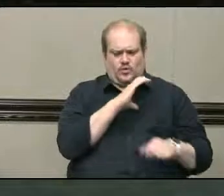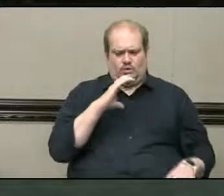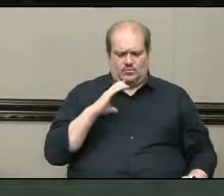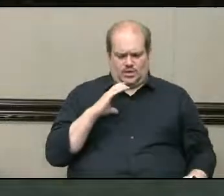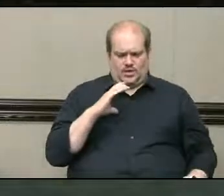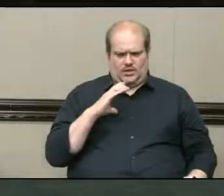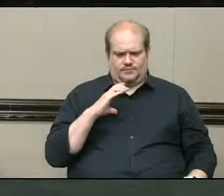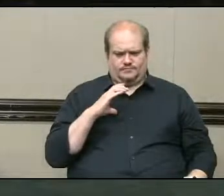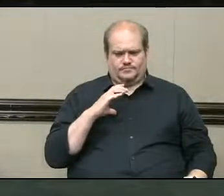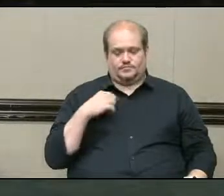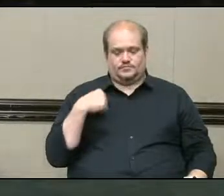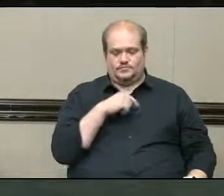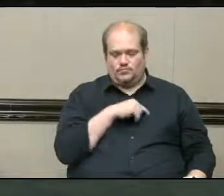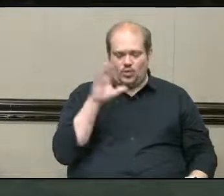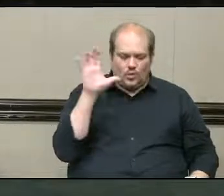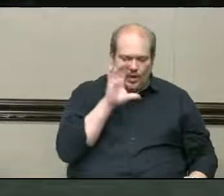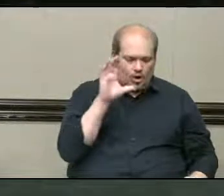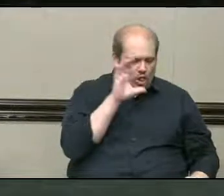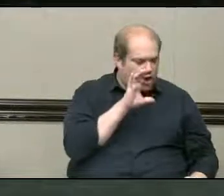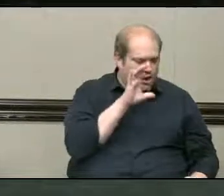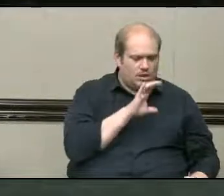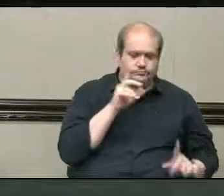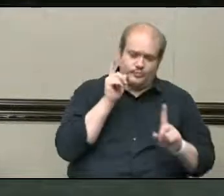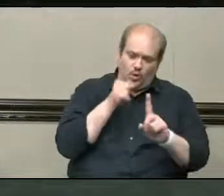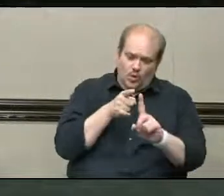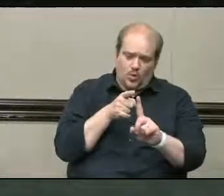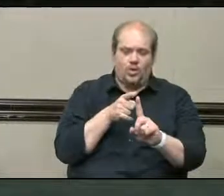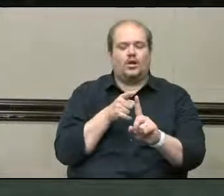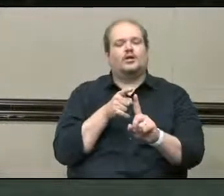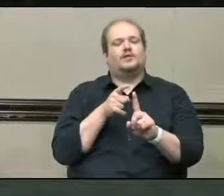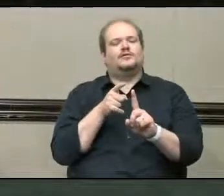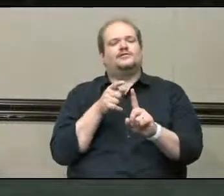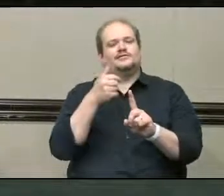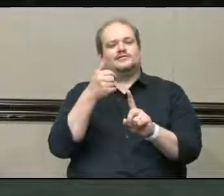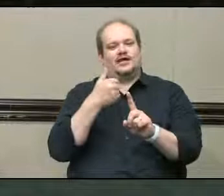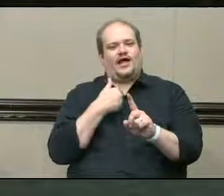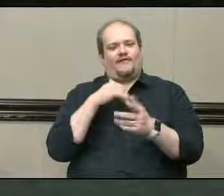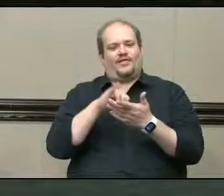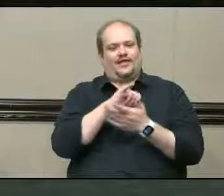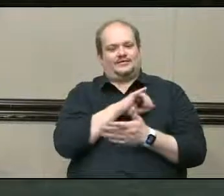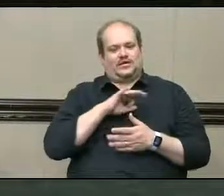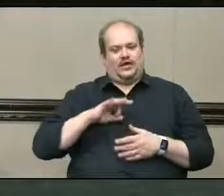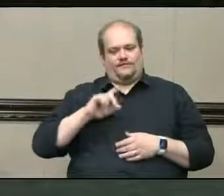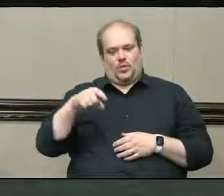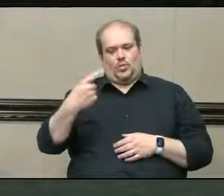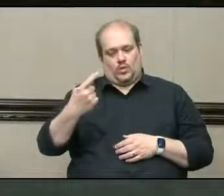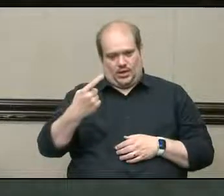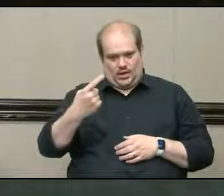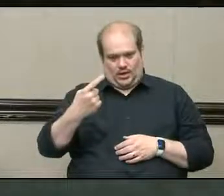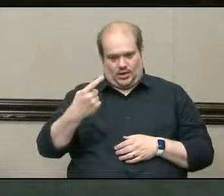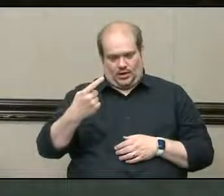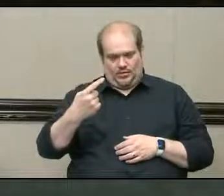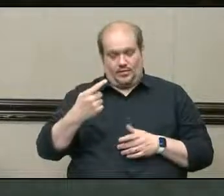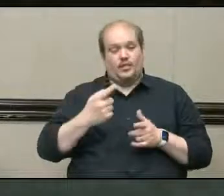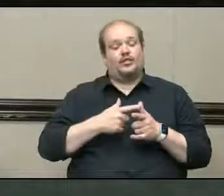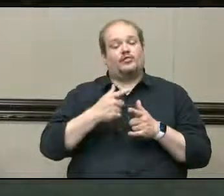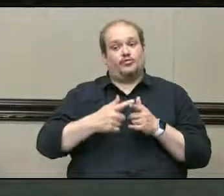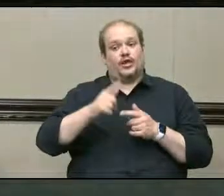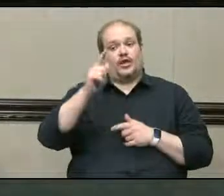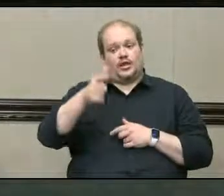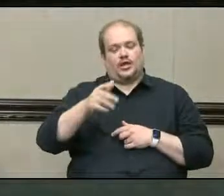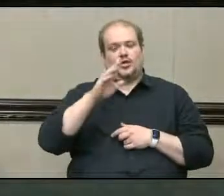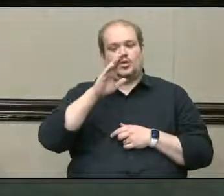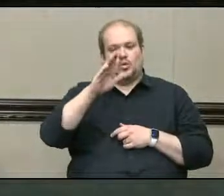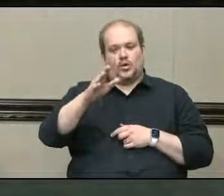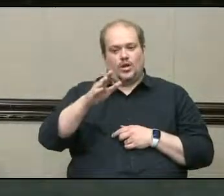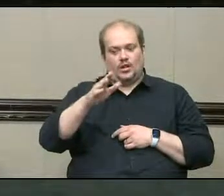committee, we're looking to just have that with staff only. And then we're going to